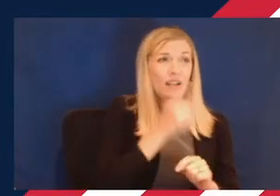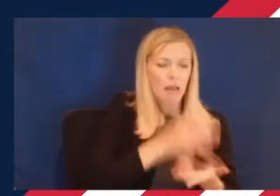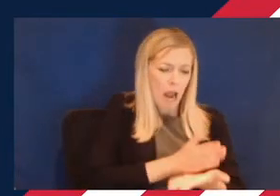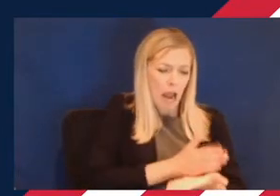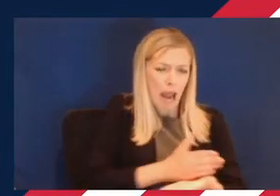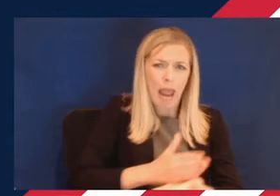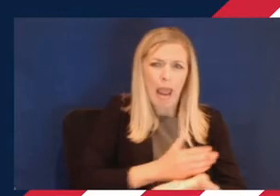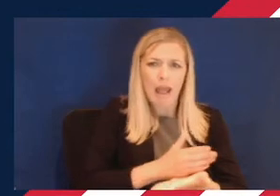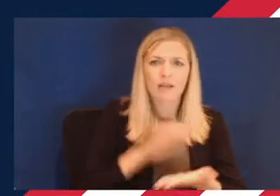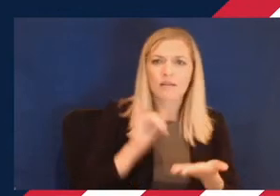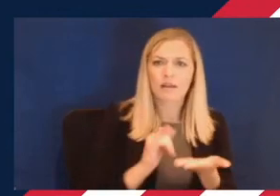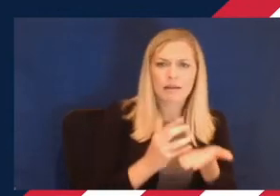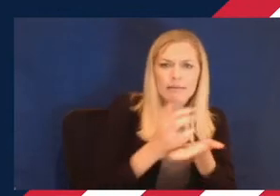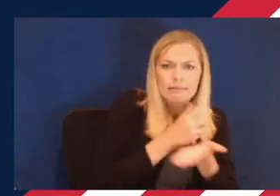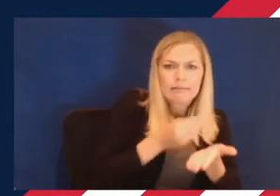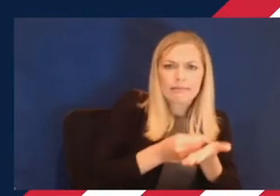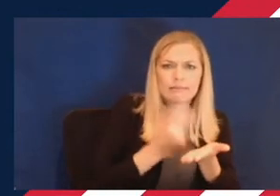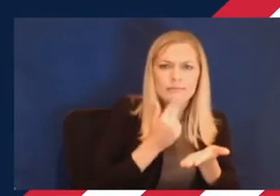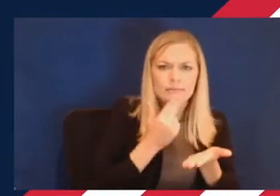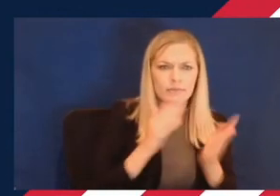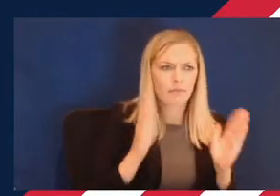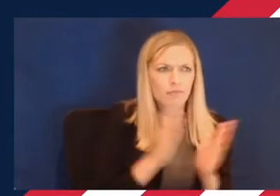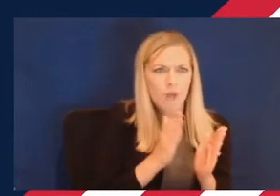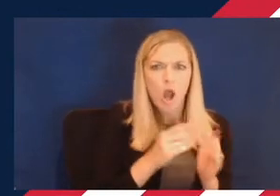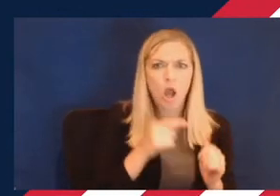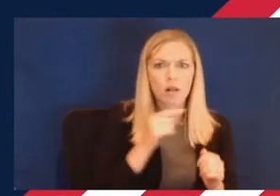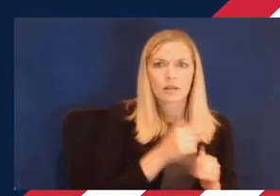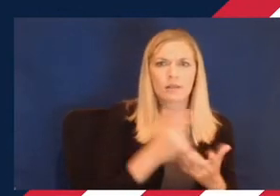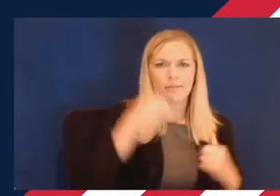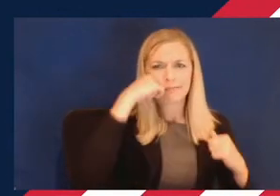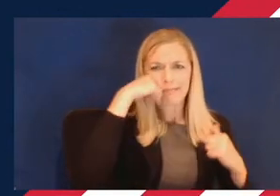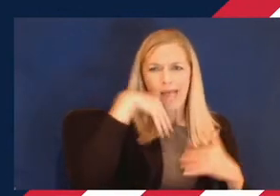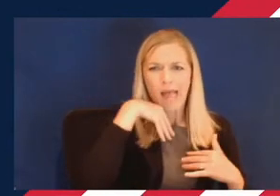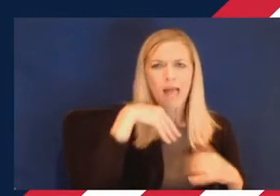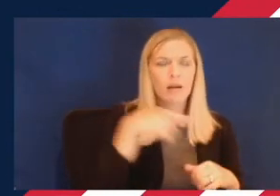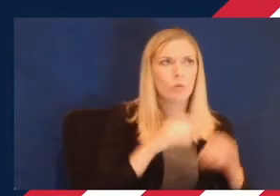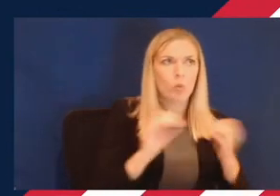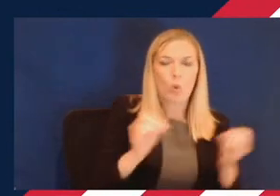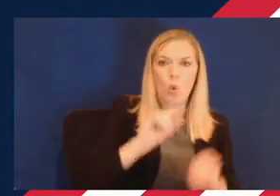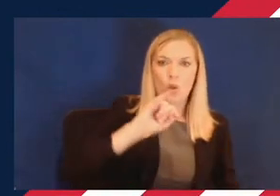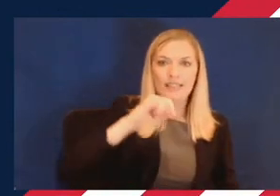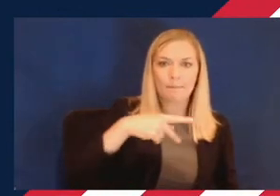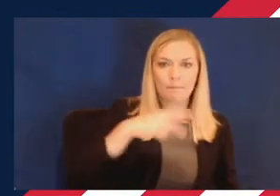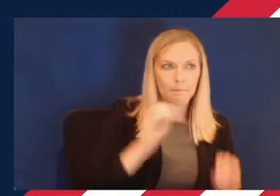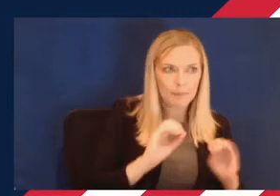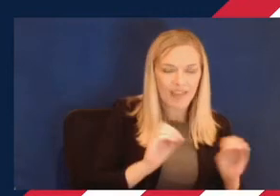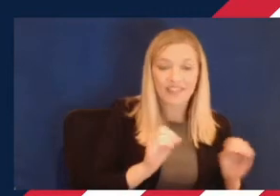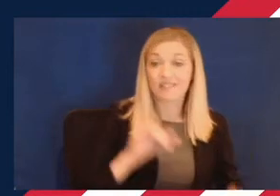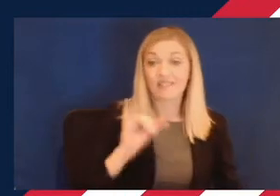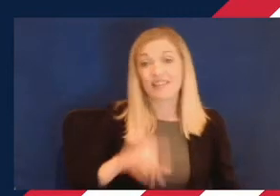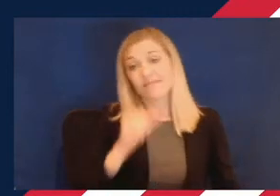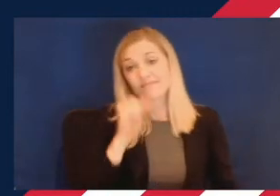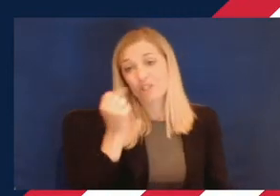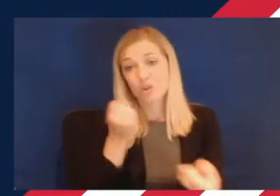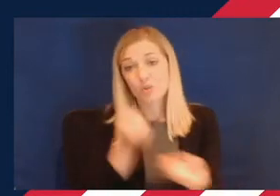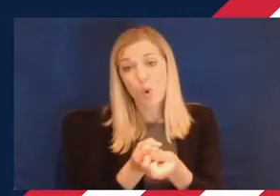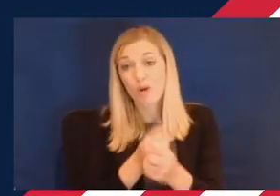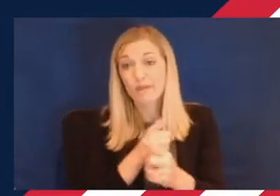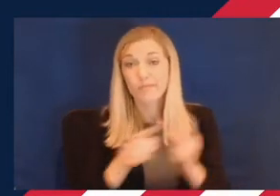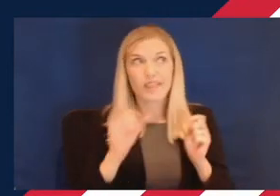blah. It's the game that's already set up. A lot of chefs are looking to reformat that and make it to